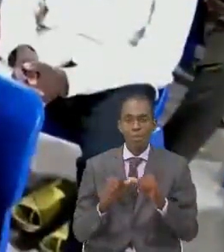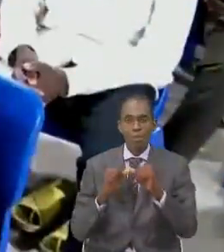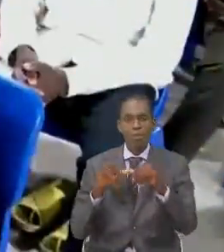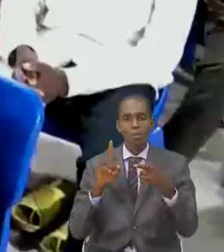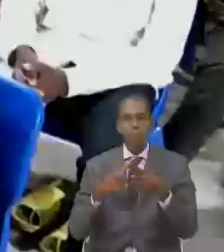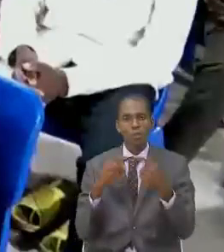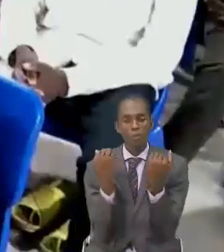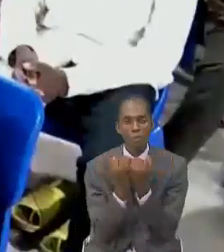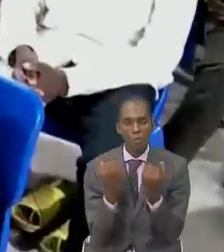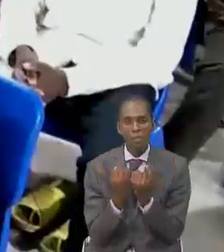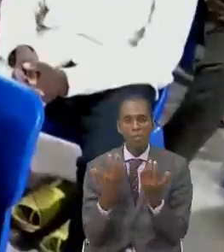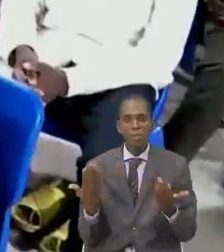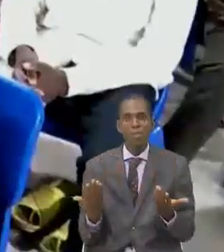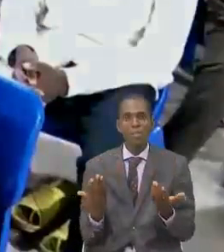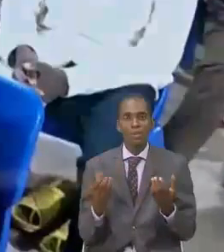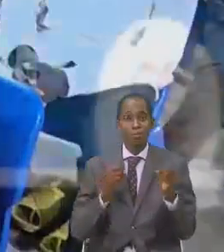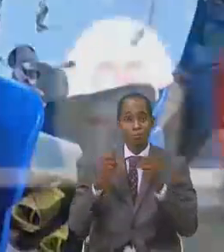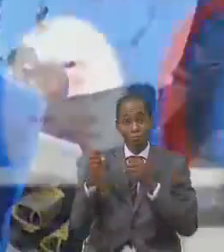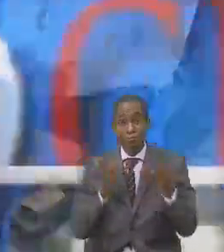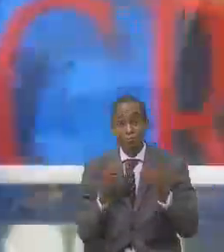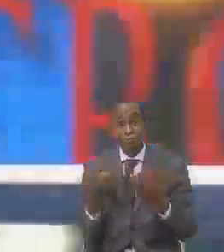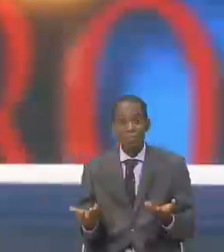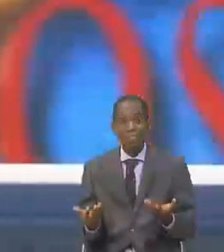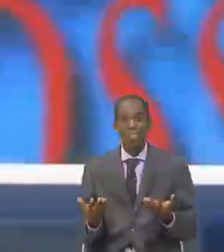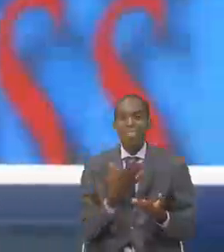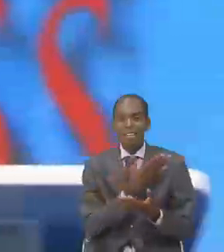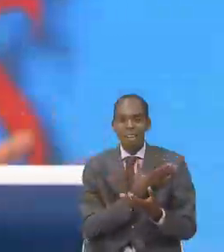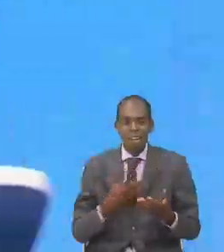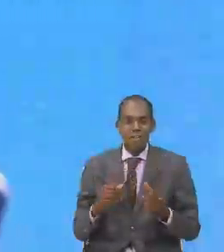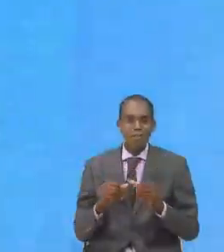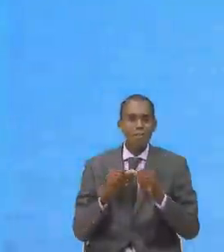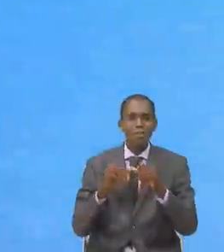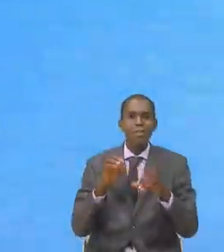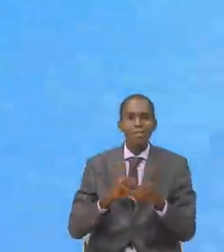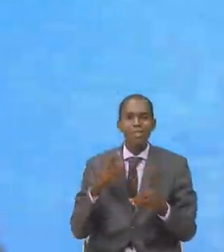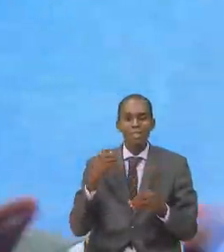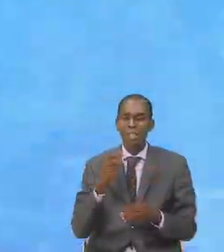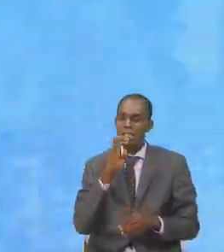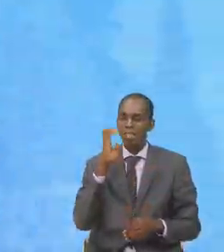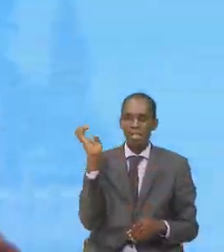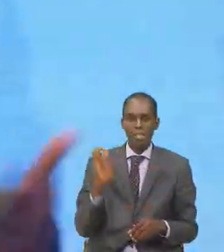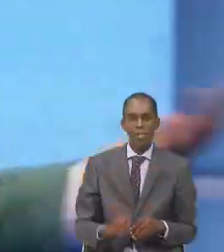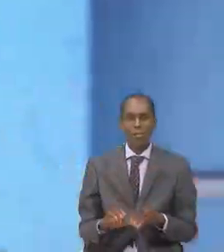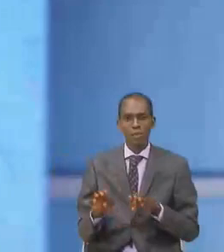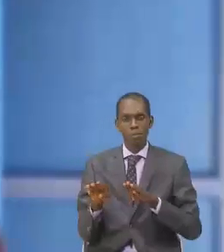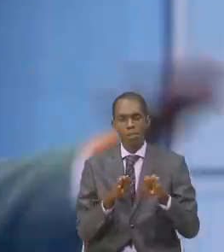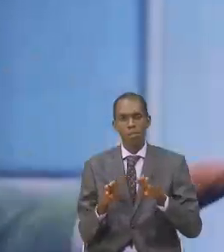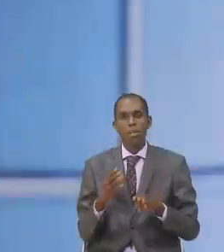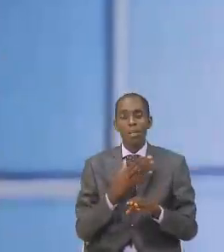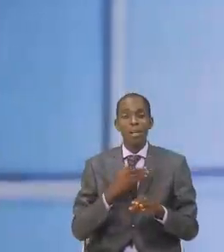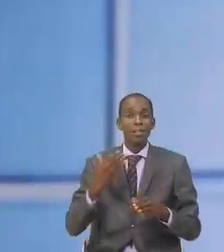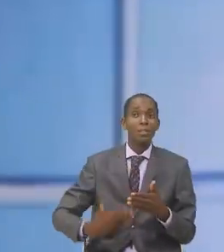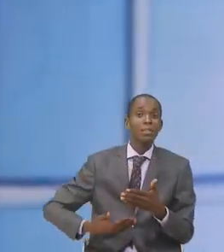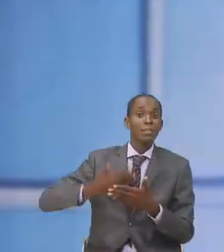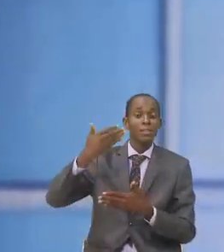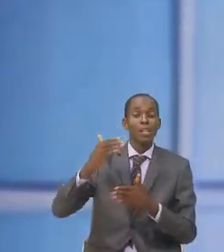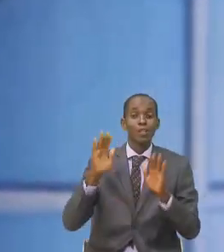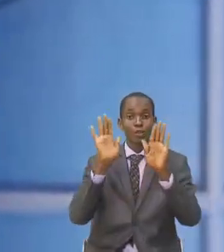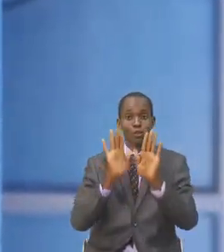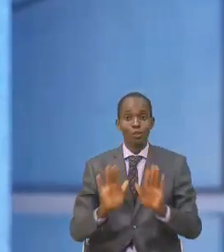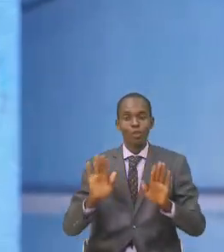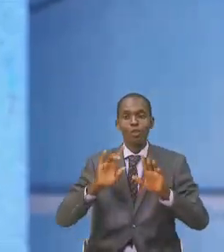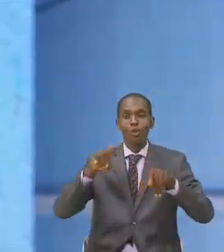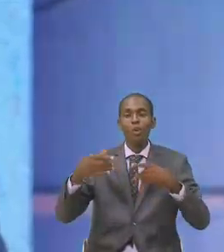on stealing. When they come out, they keep on fighting. When they come out, they keep on in their cruelty and in